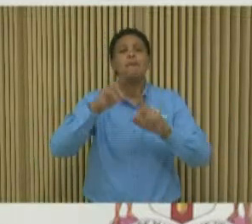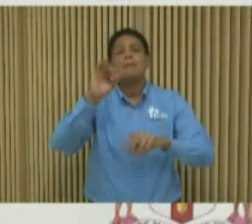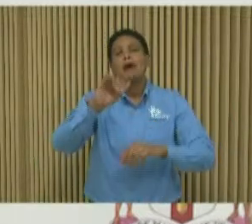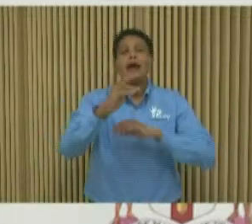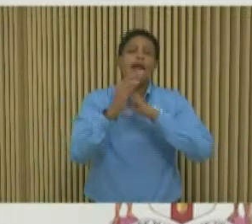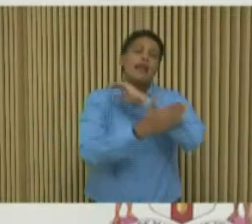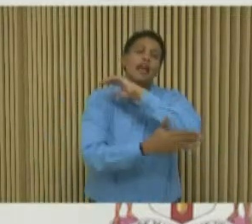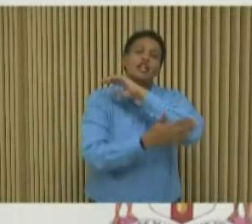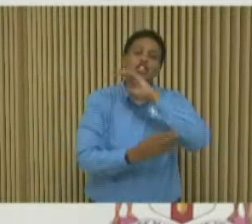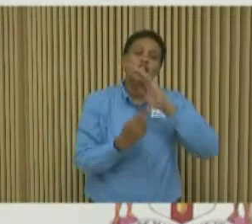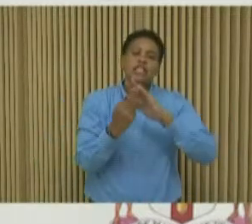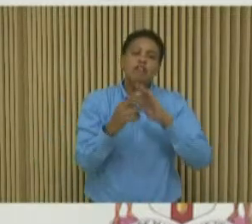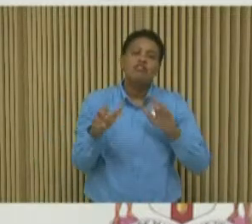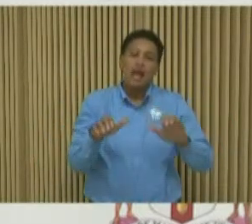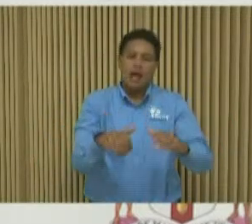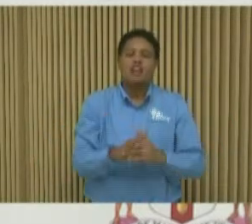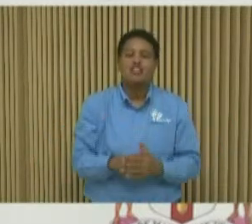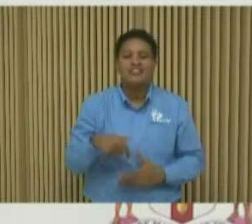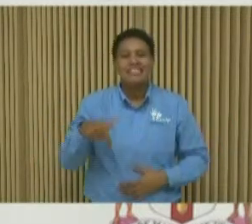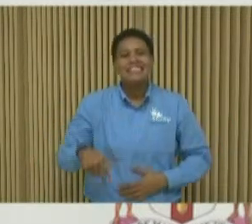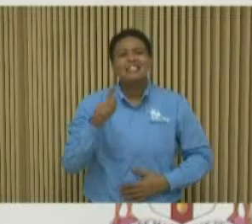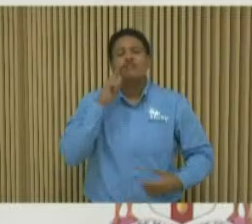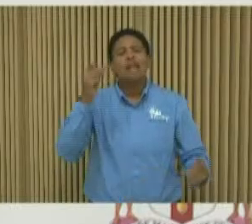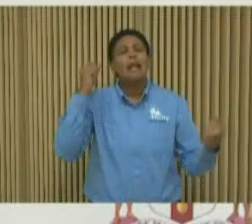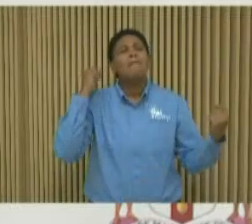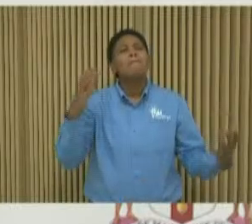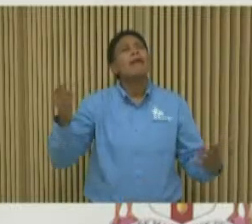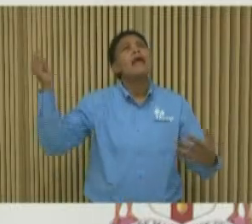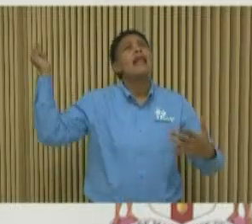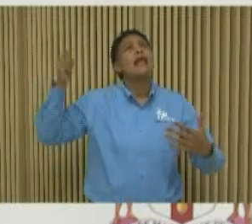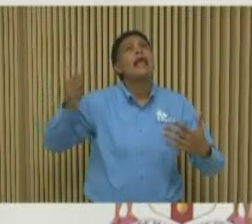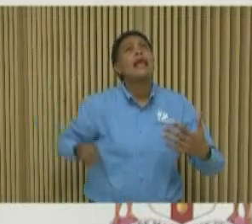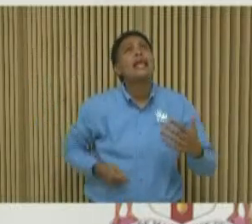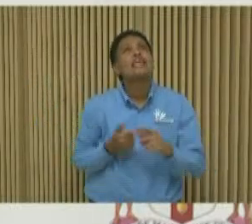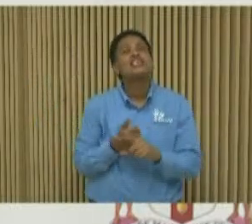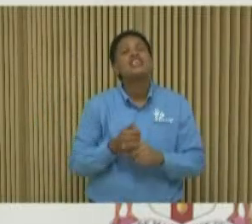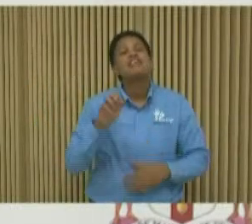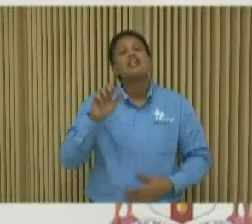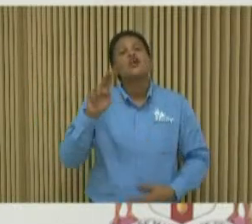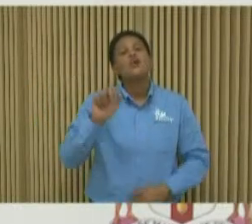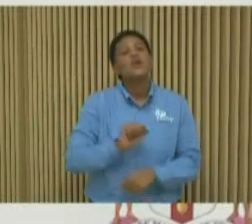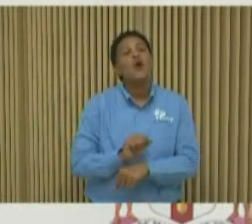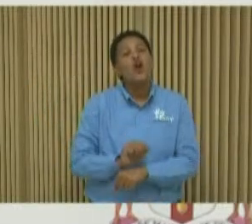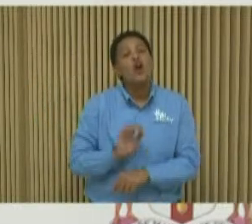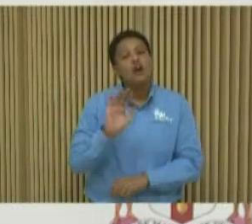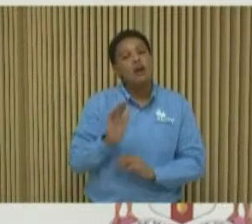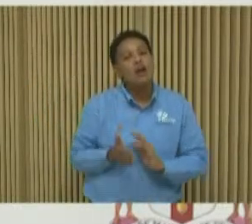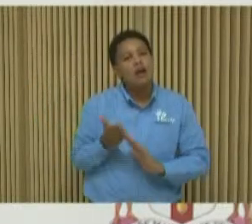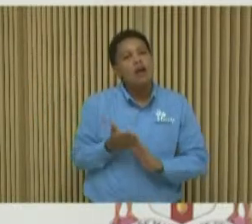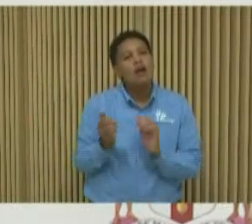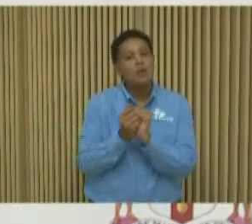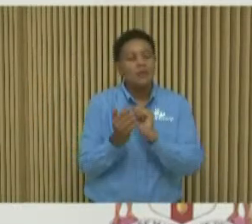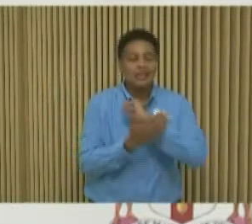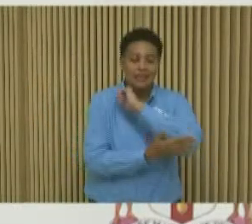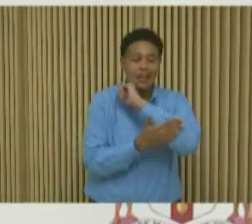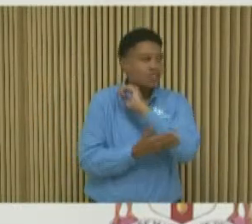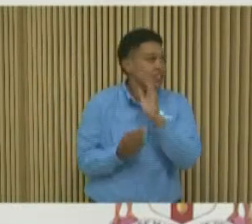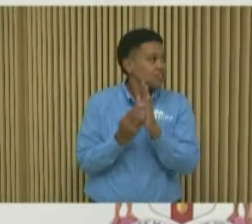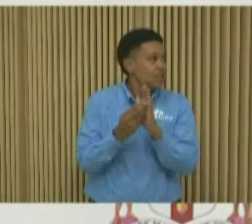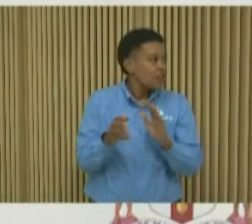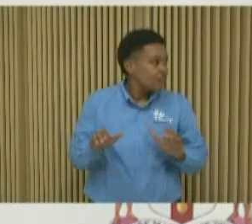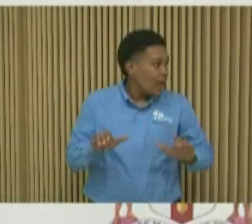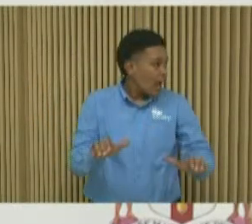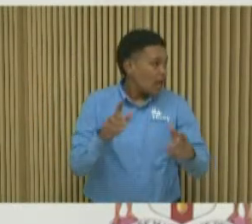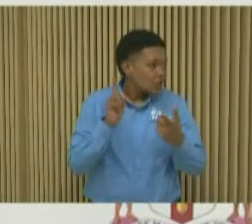Integrity Action. This is one of the many indications of the EU work with National Integrity